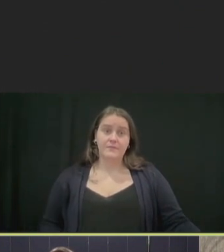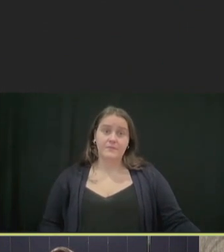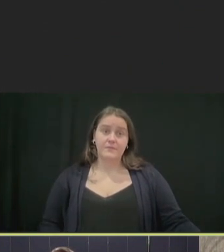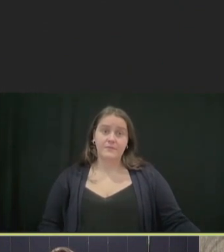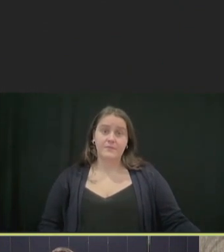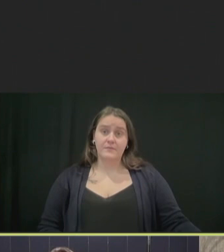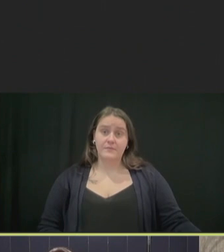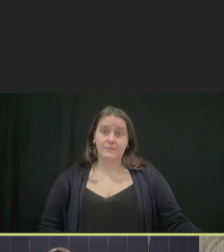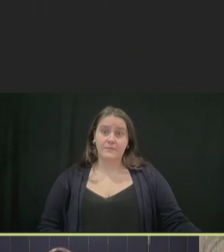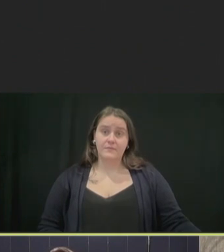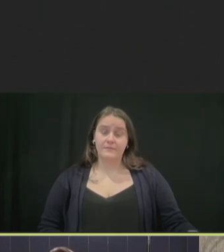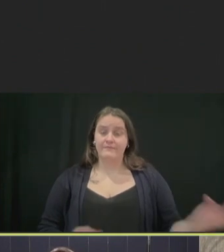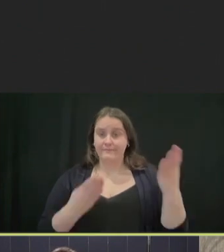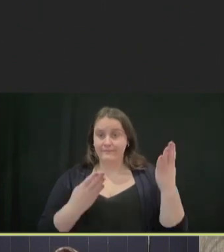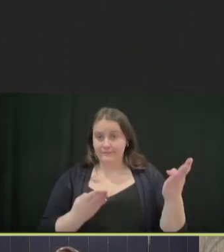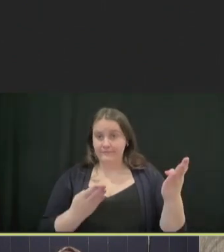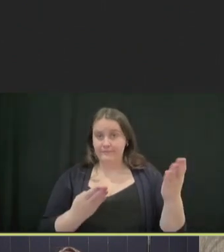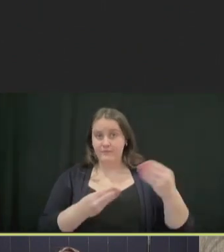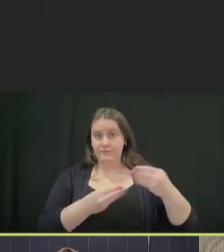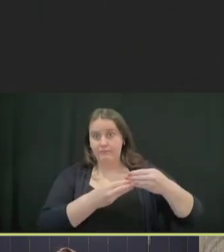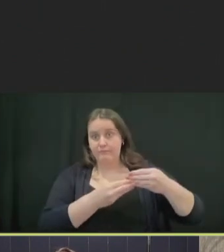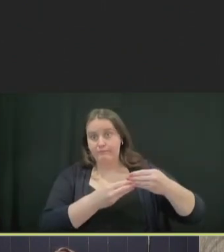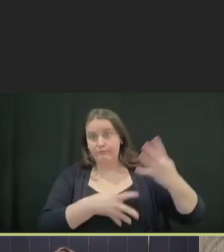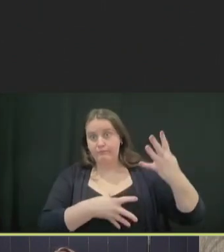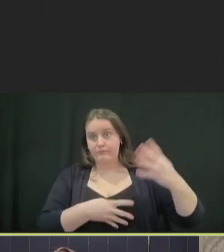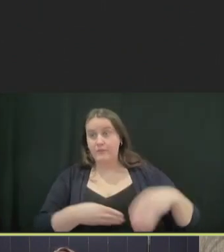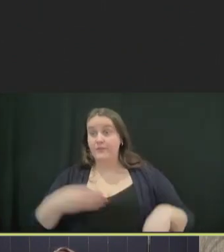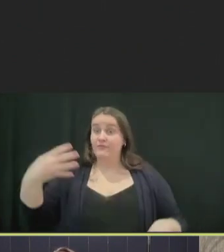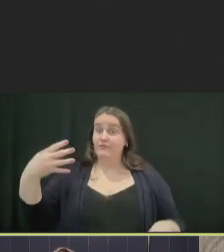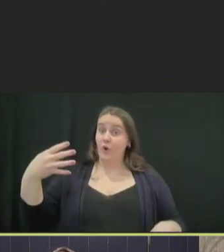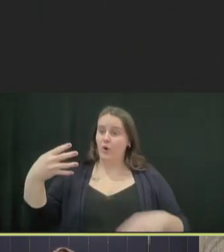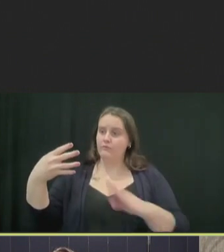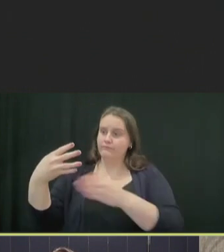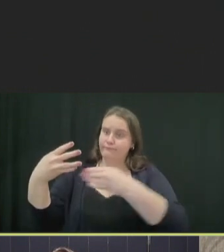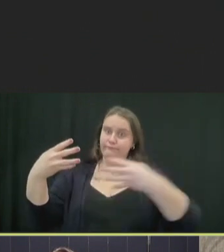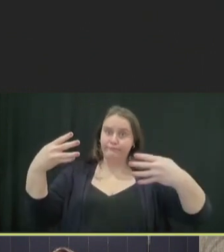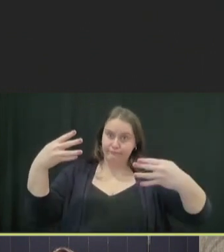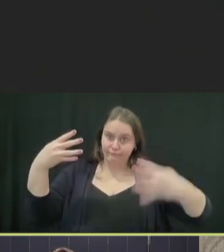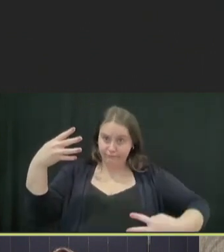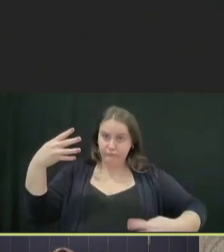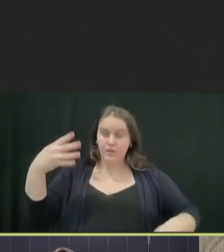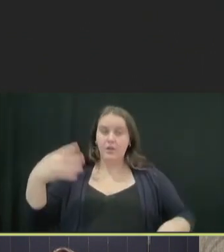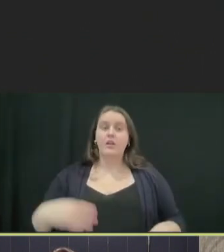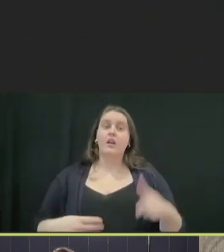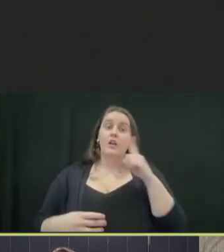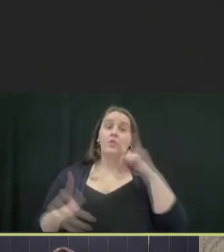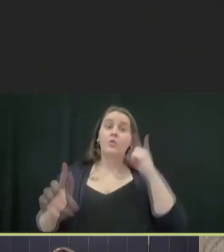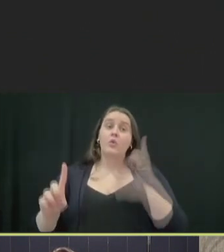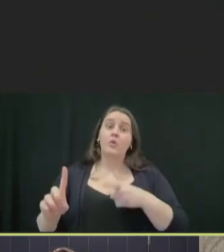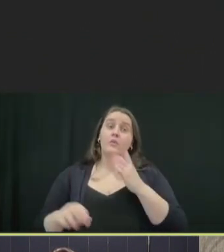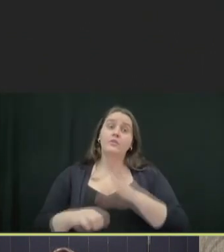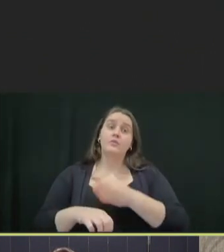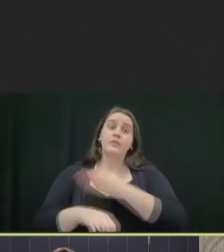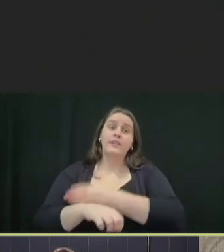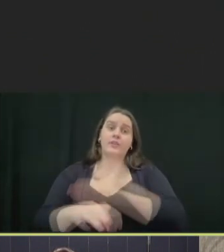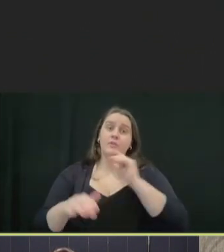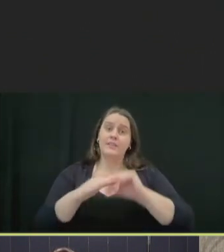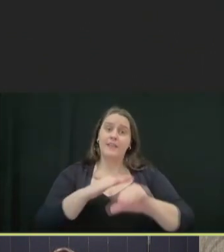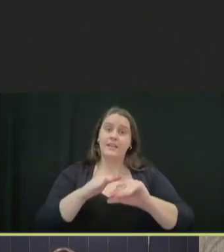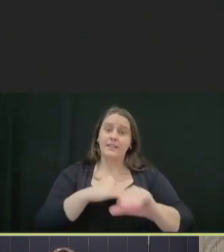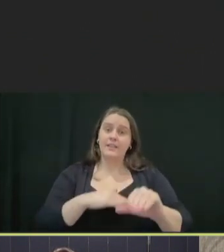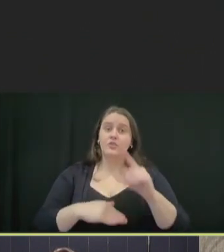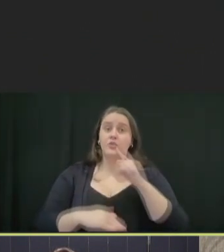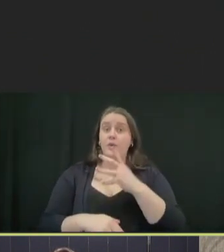And this one is the one with all the objectives in it. So the goal is to increase access to and use of routinely recommended